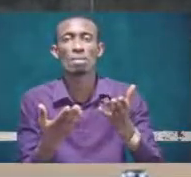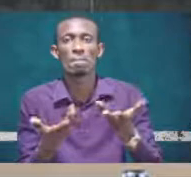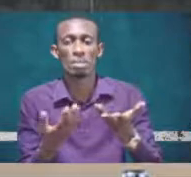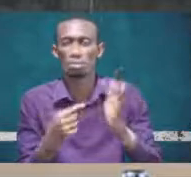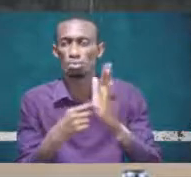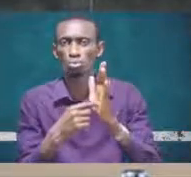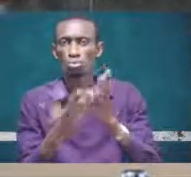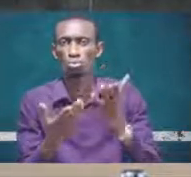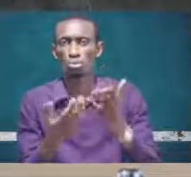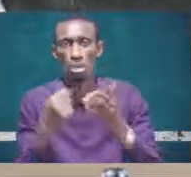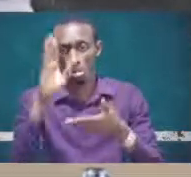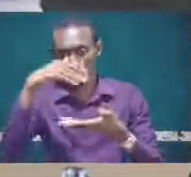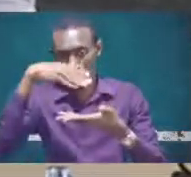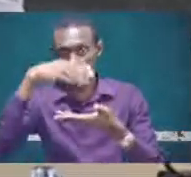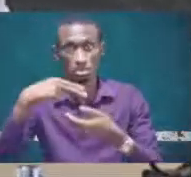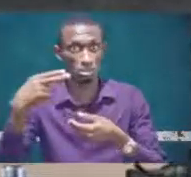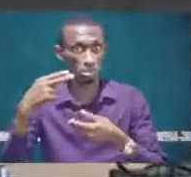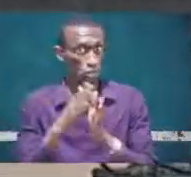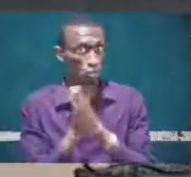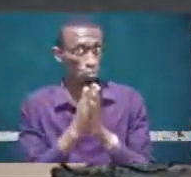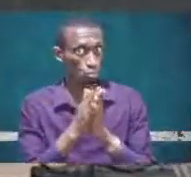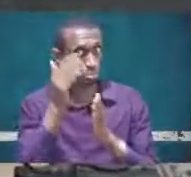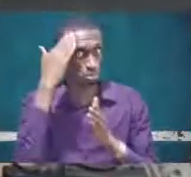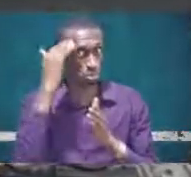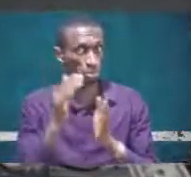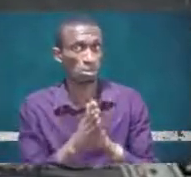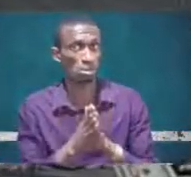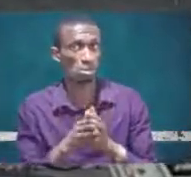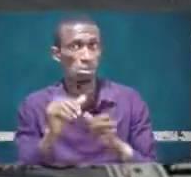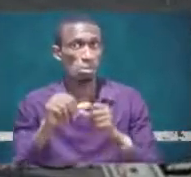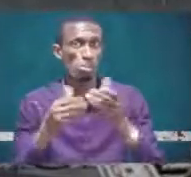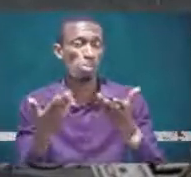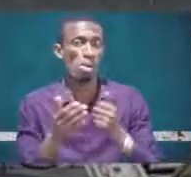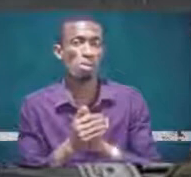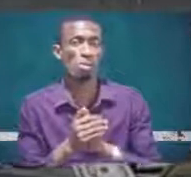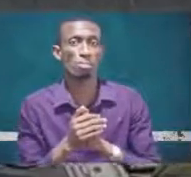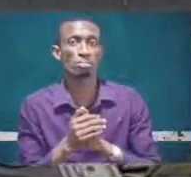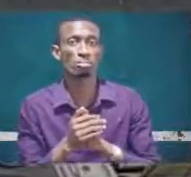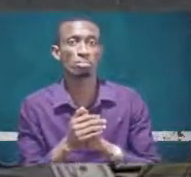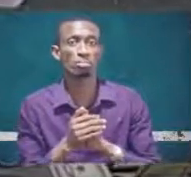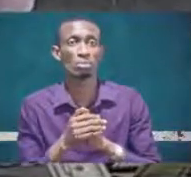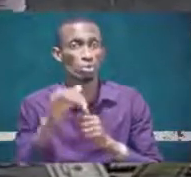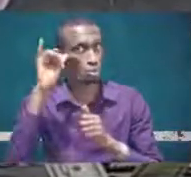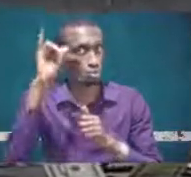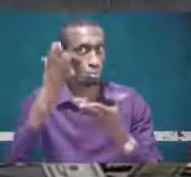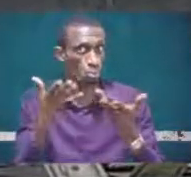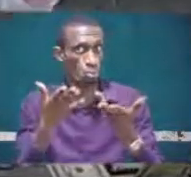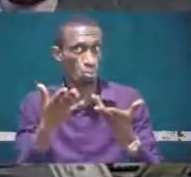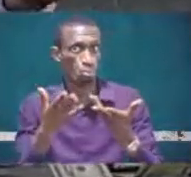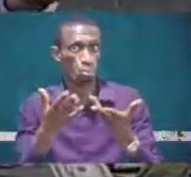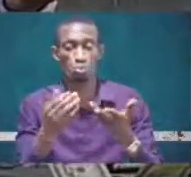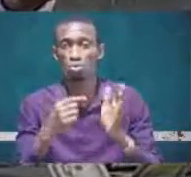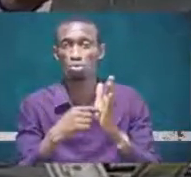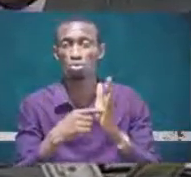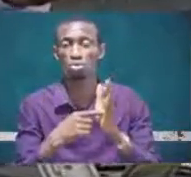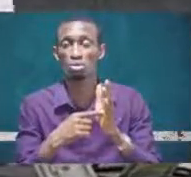shells, like those who study history, you know better about cowrie shells. They used cowrie shells in long distance